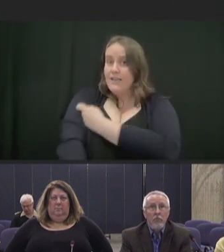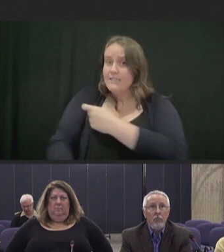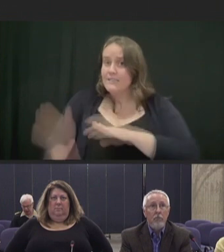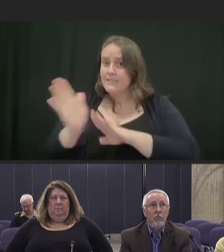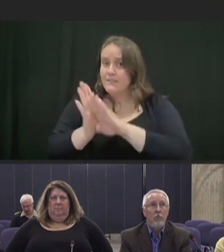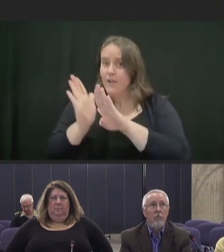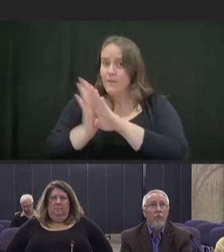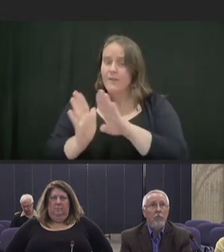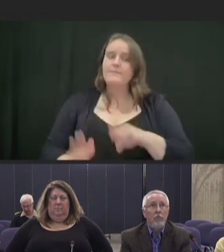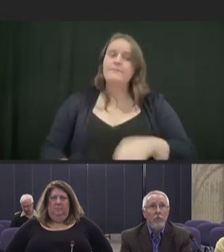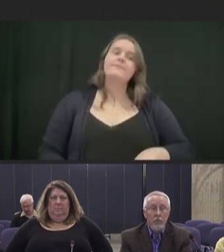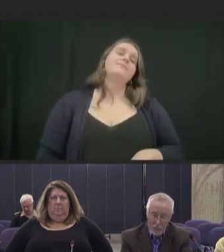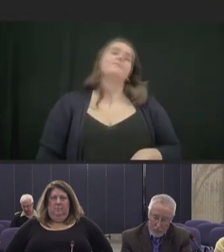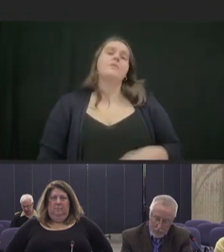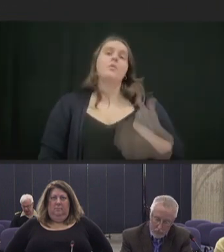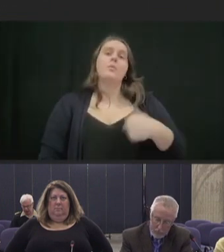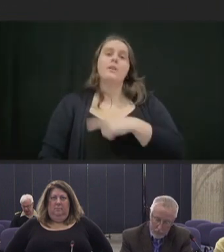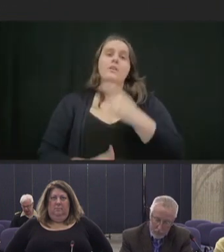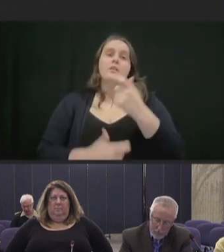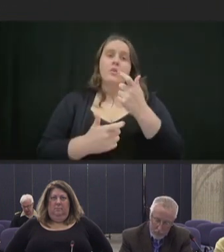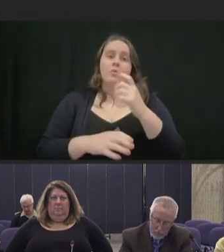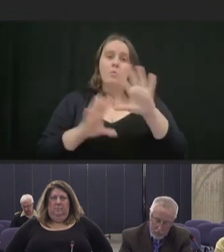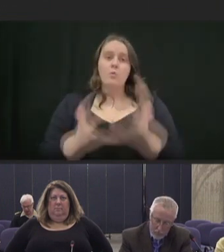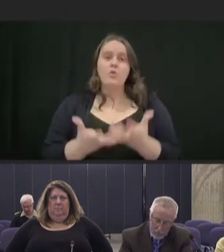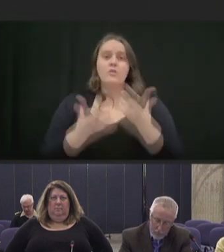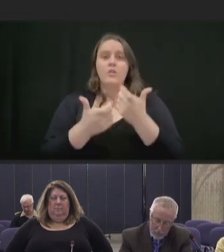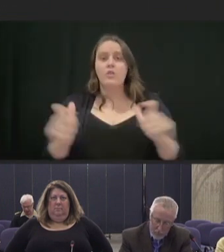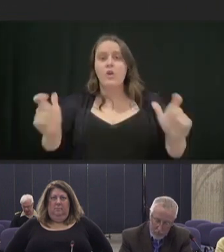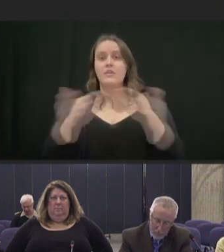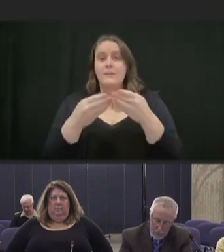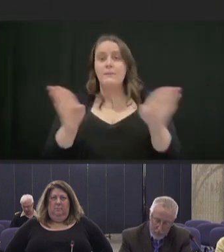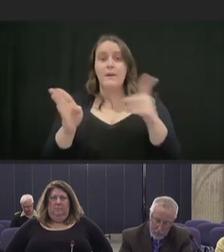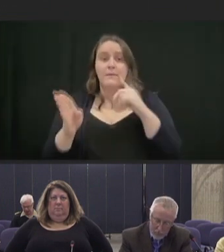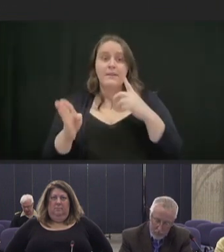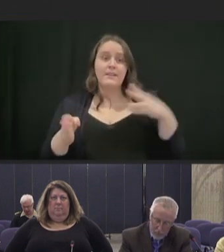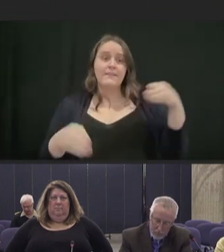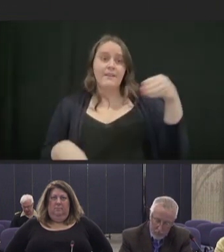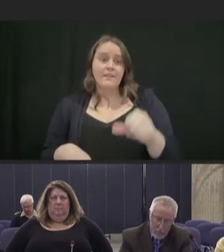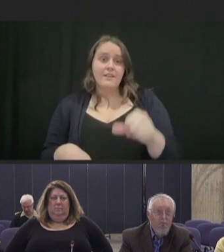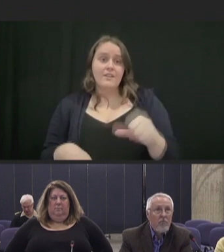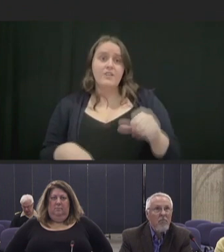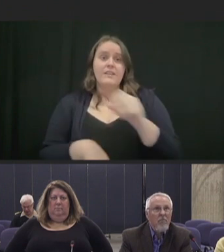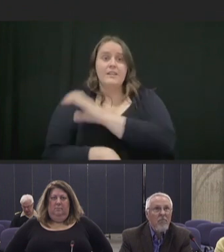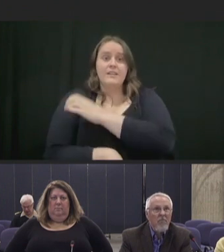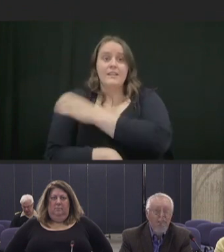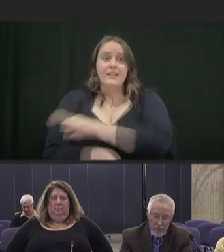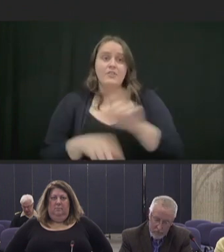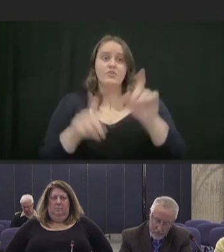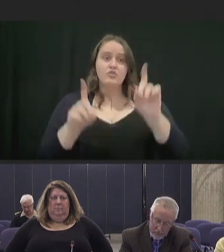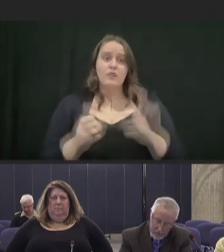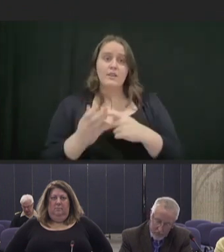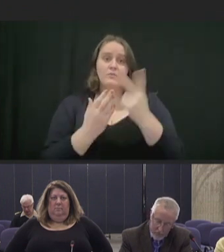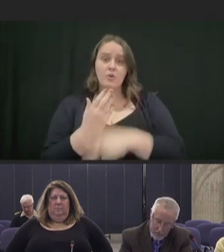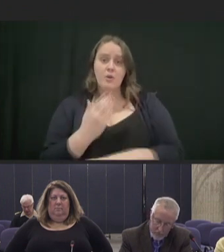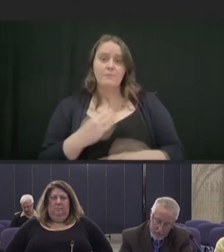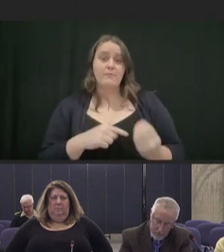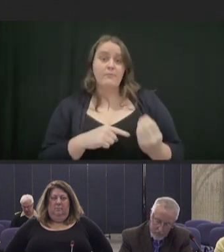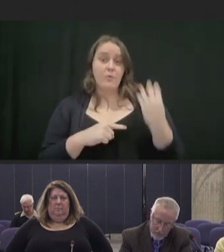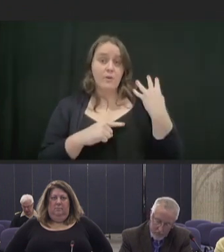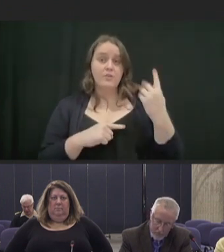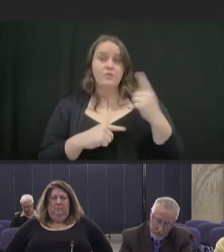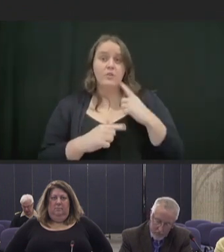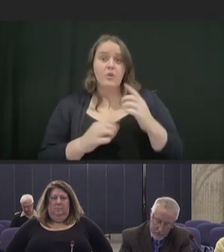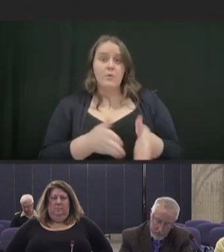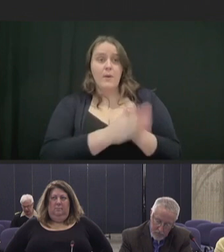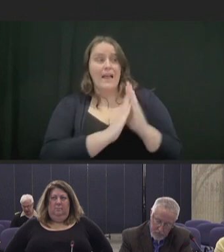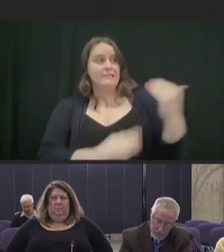trials program, which is why 4.5 years ago, we were also asked to lend our expertise and leverage the tremendous